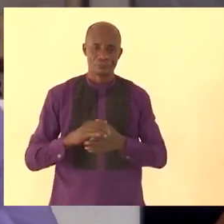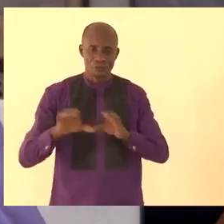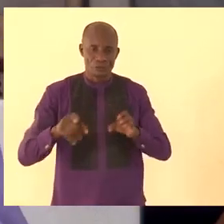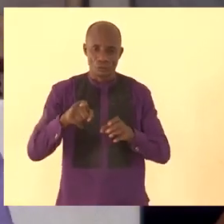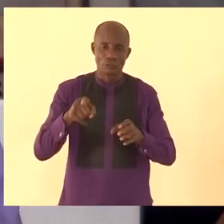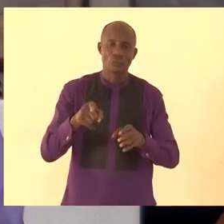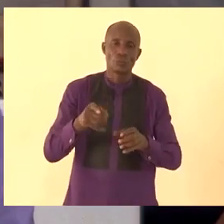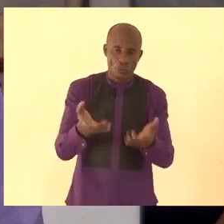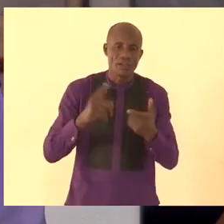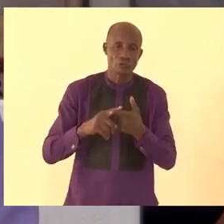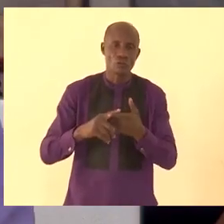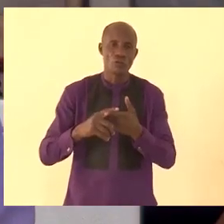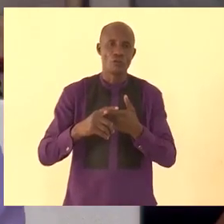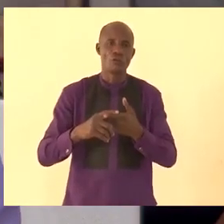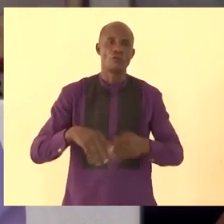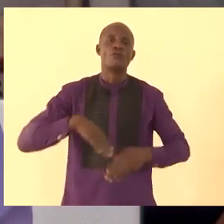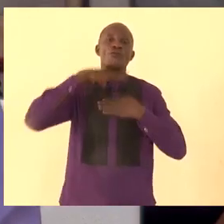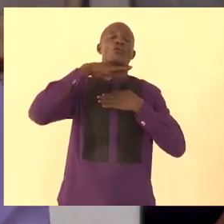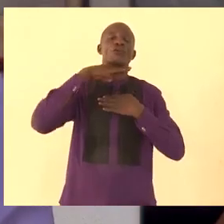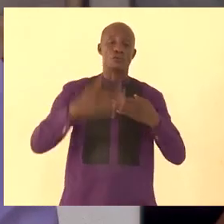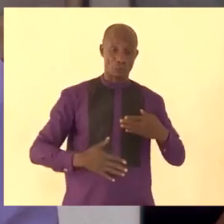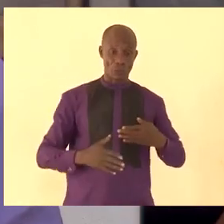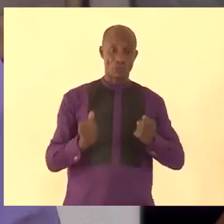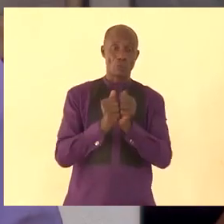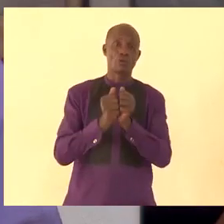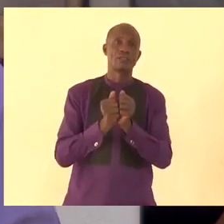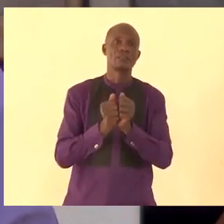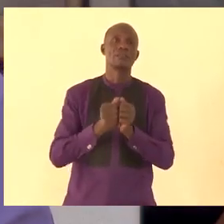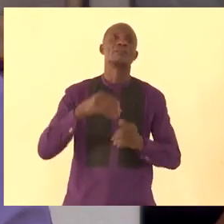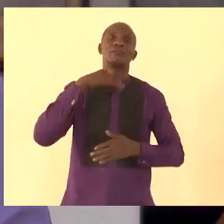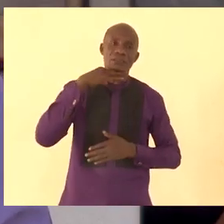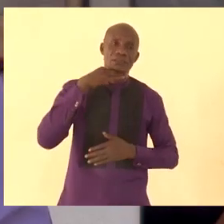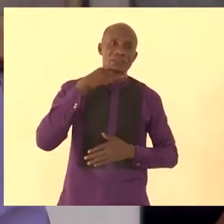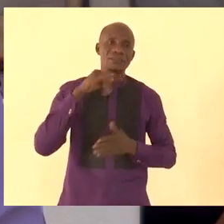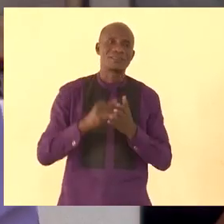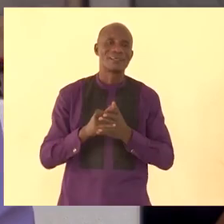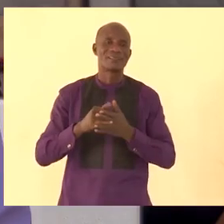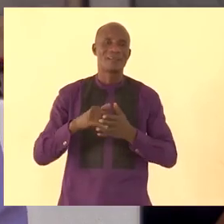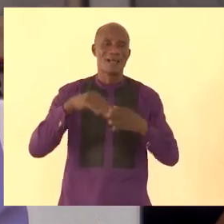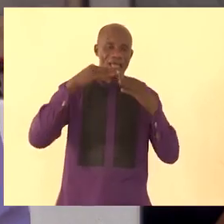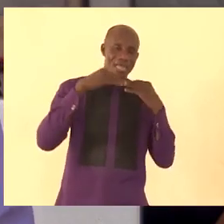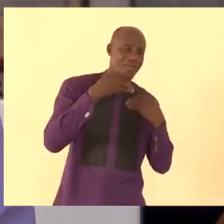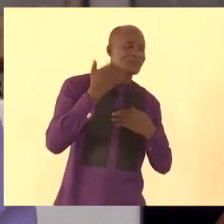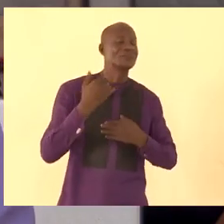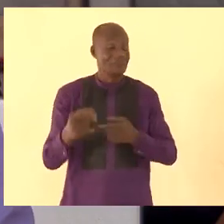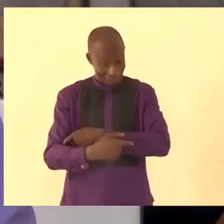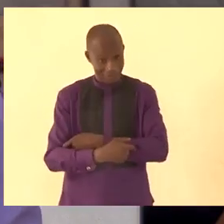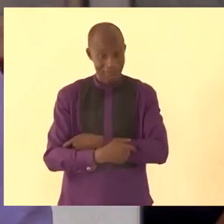Do you want to fill your tummy with junk today, which is very palatable to the